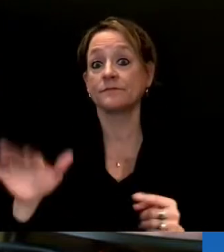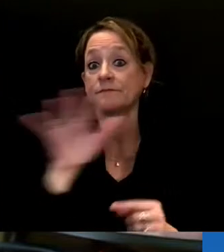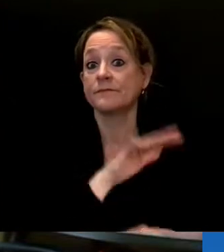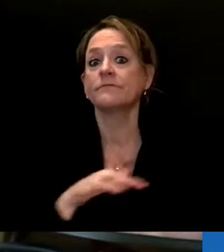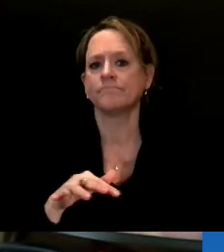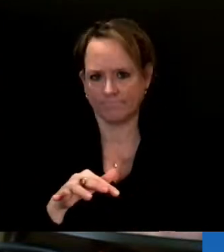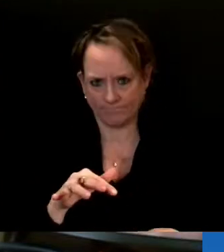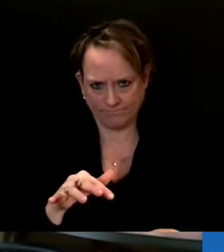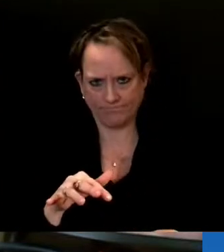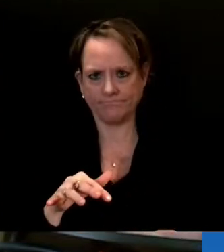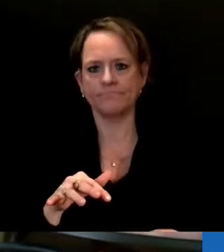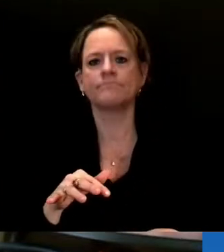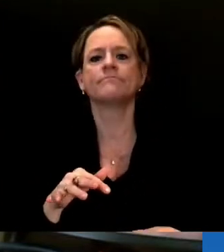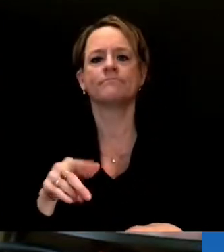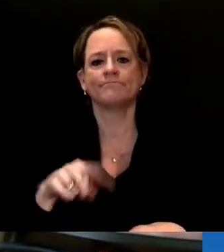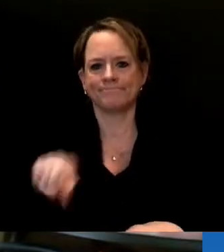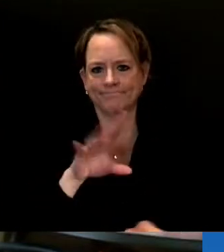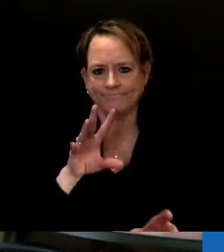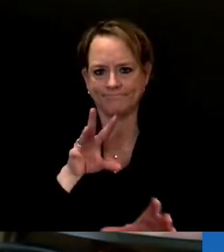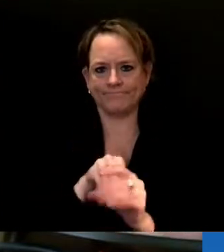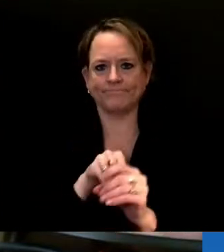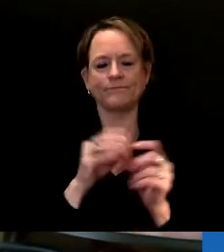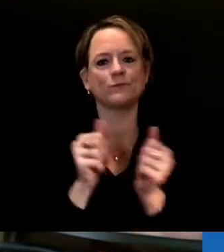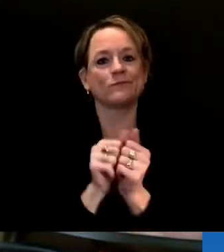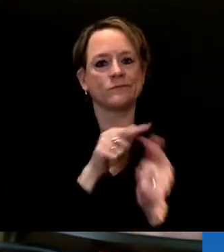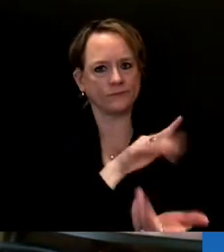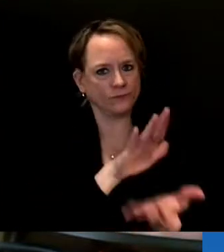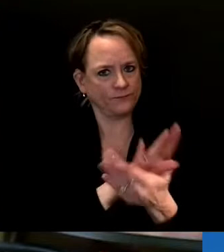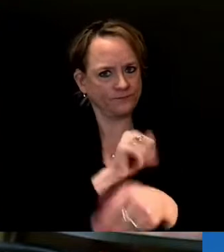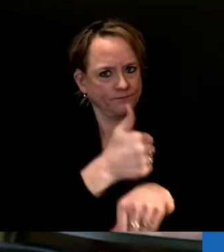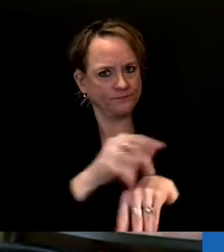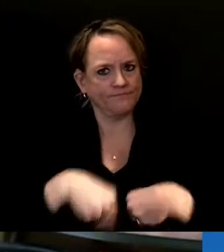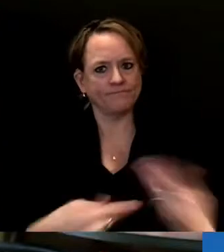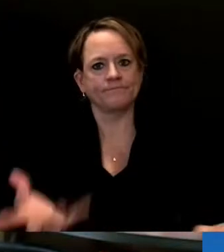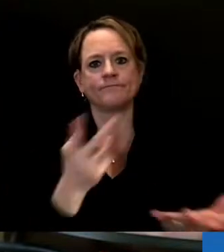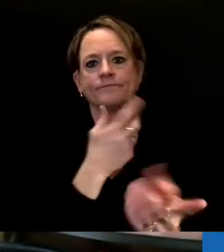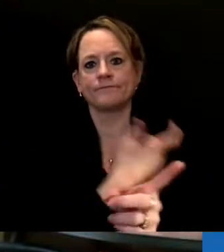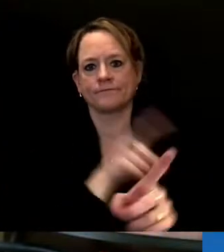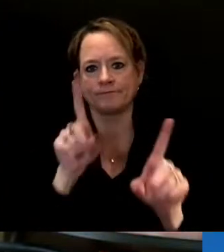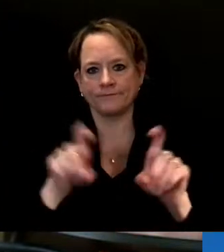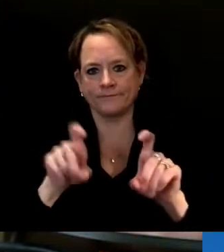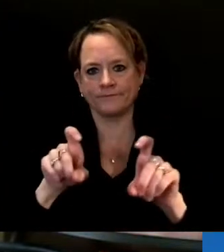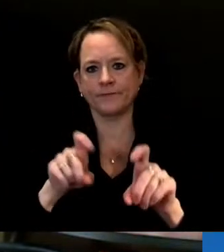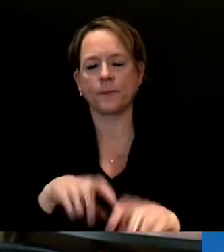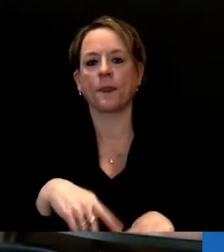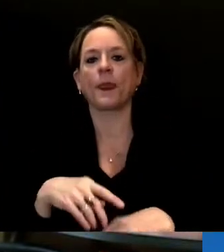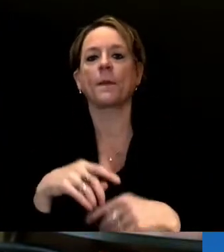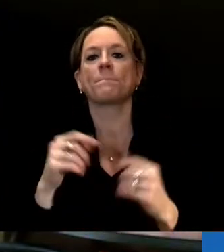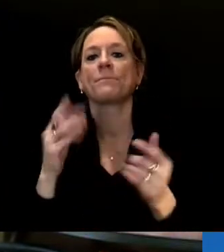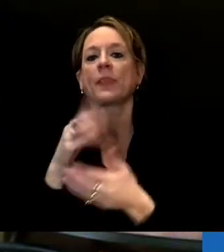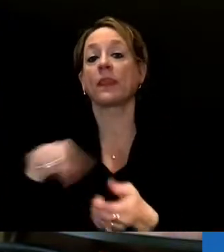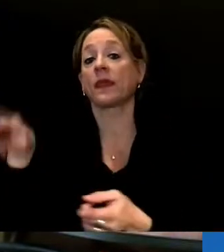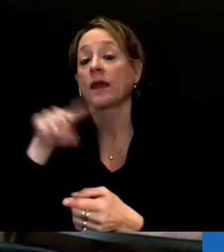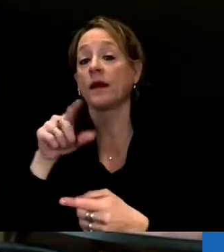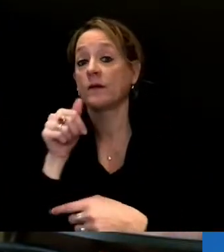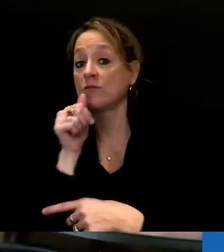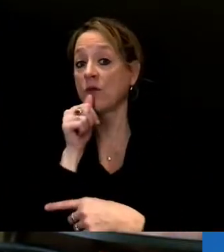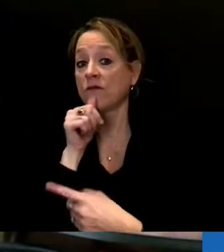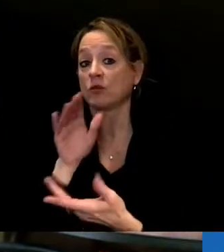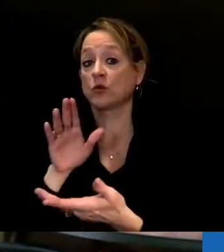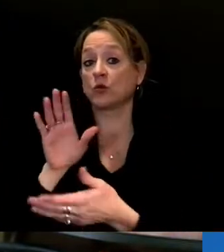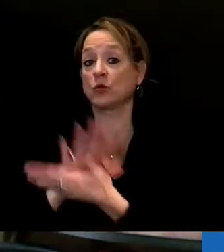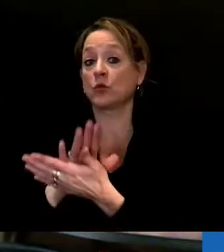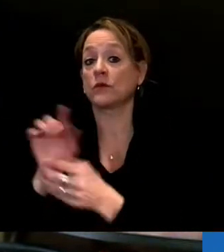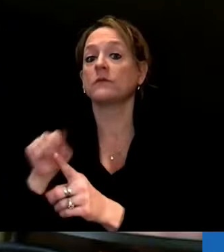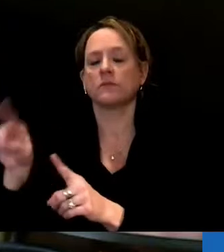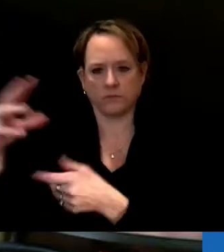program. And we have 20% of private schools and independent schools across our state that participate as well. They are working with a